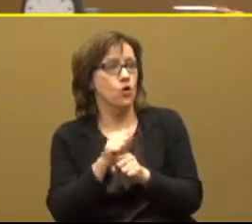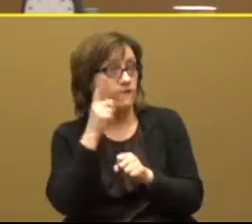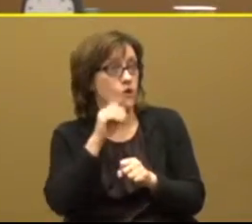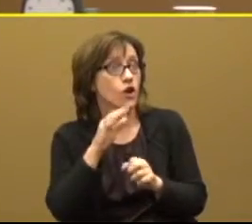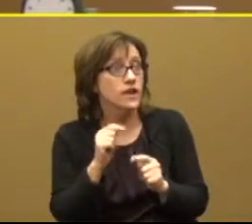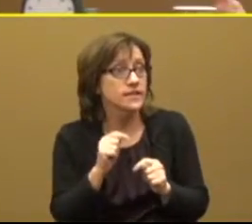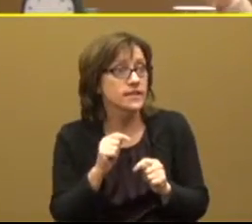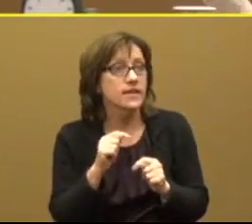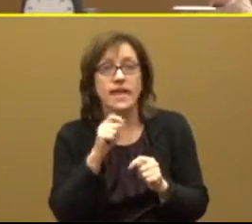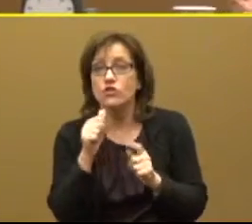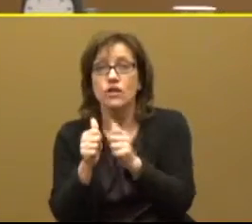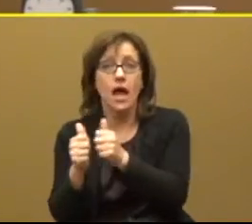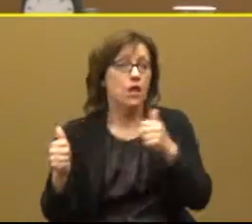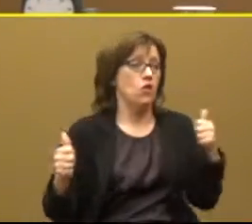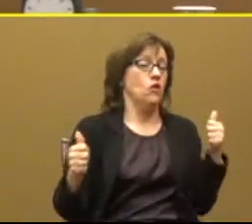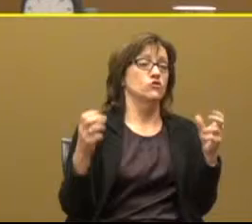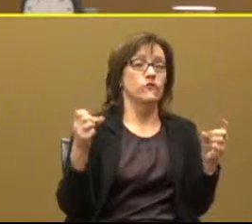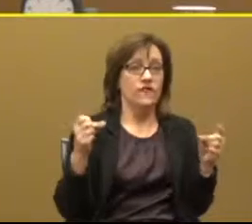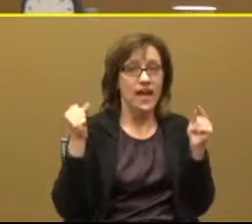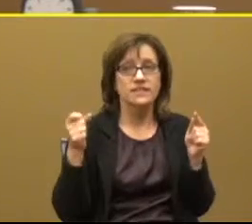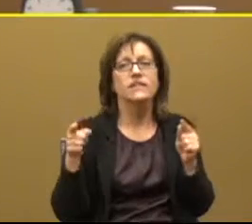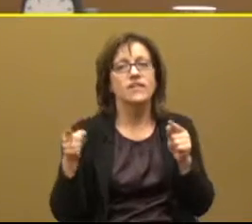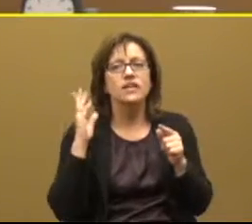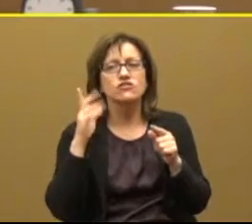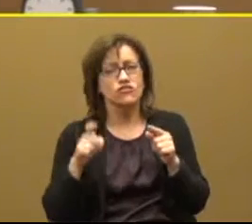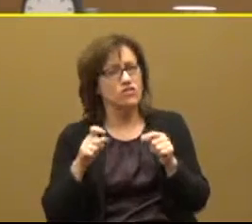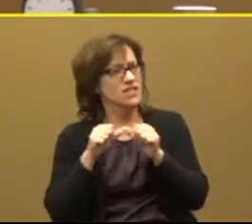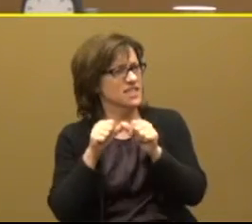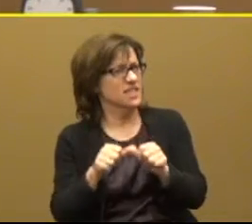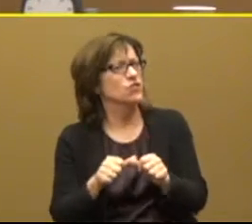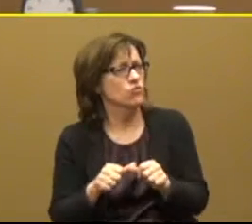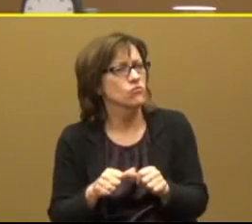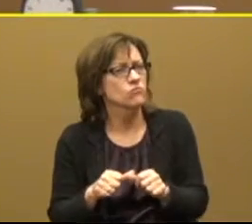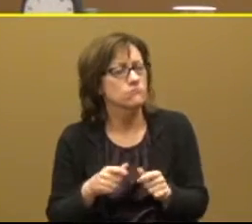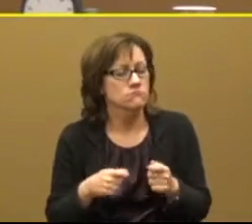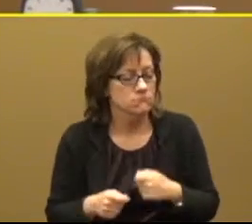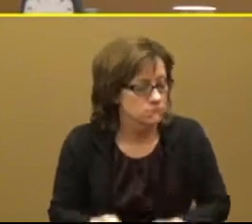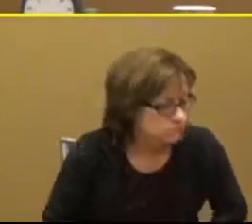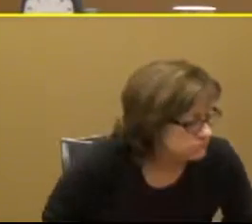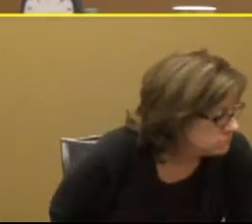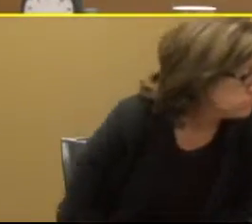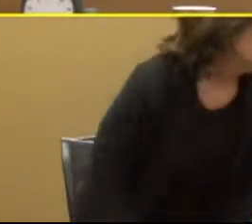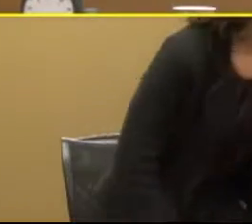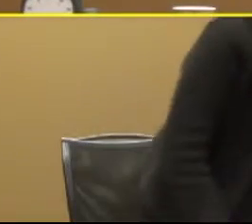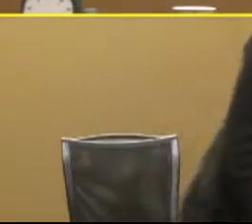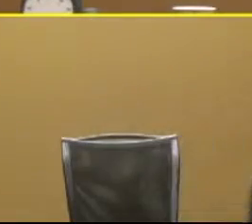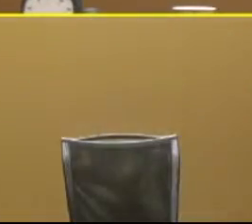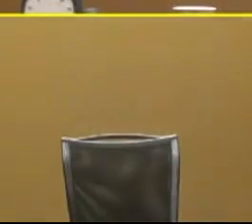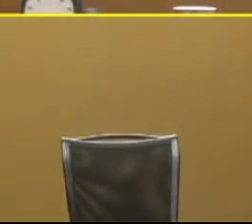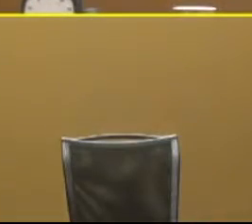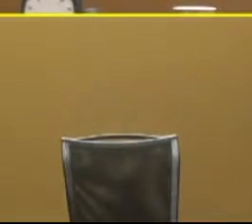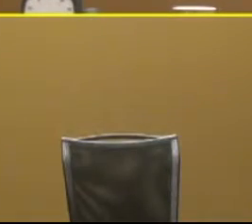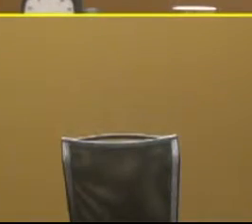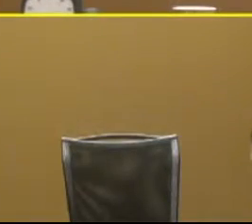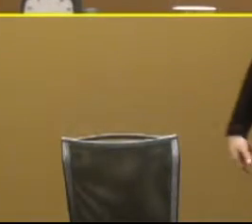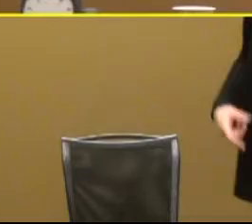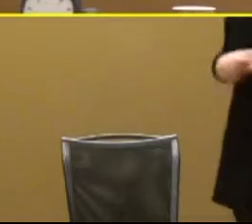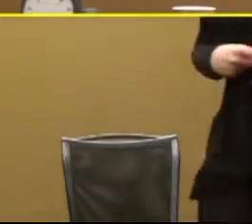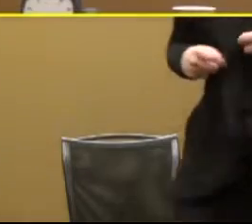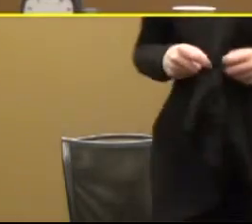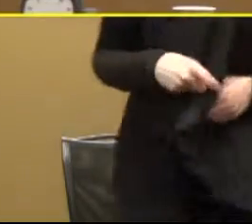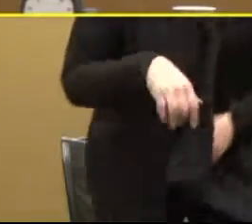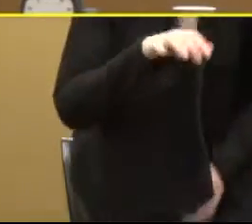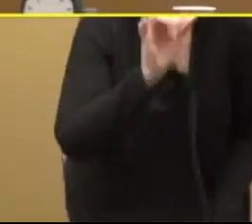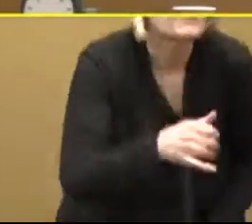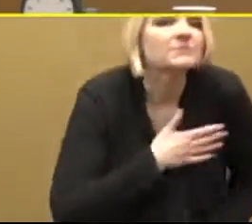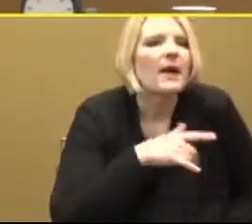far away too fast, they should continue. You had a question. That was kind of my question, was how do you make sure they don't run away? How do you,